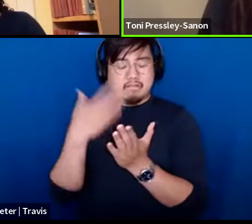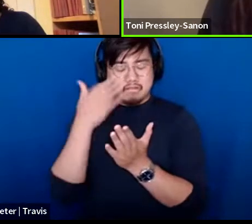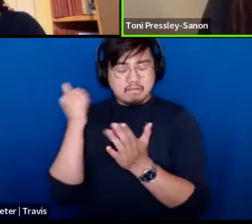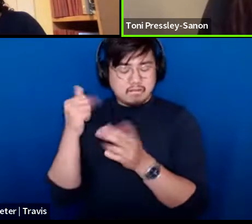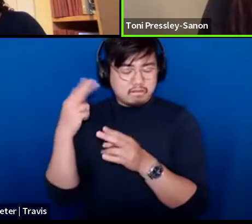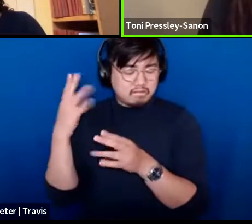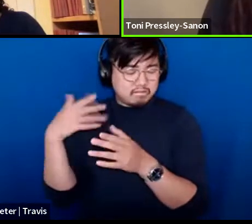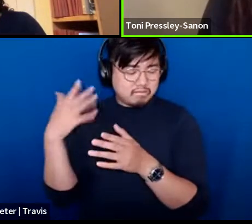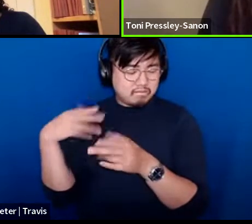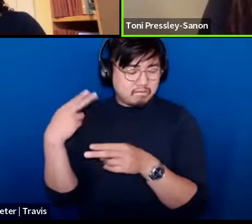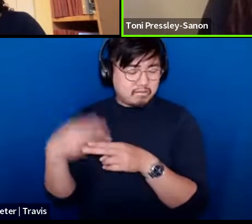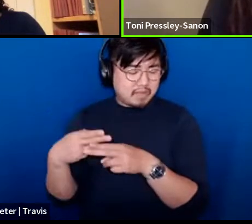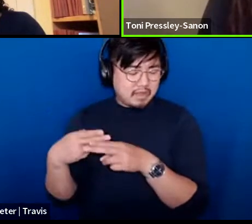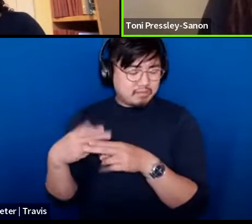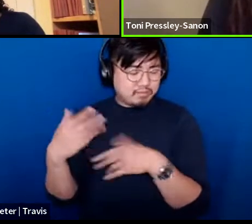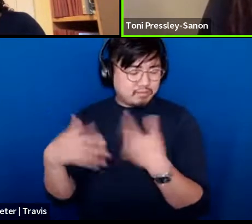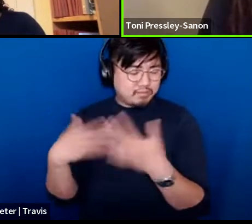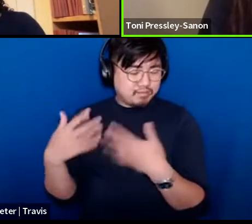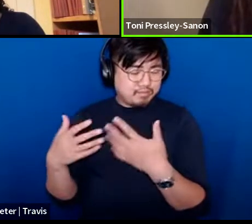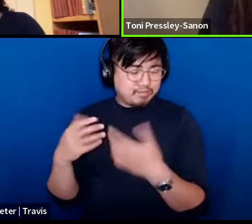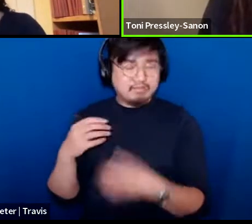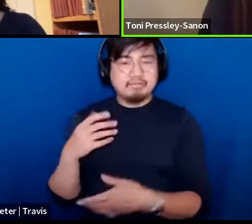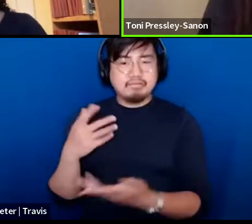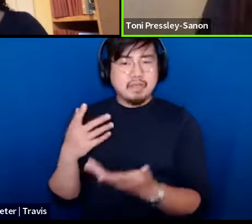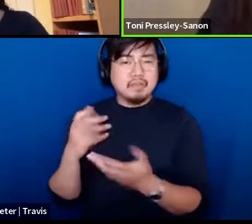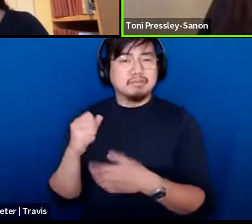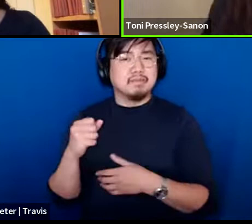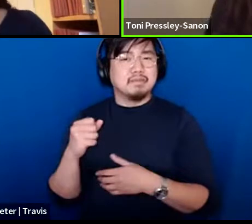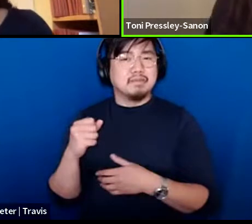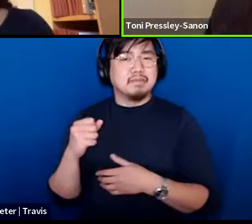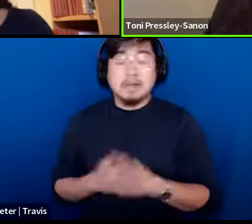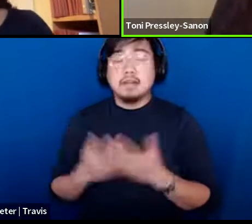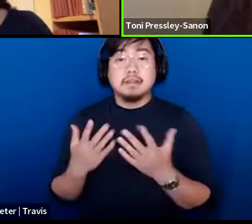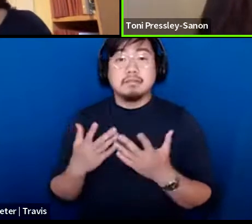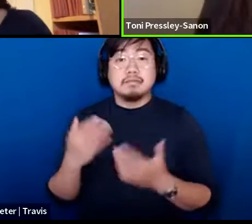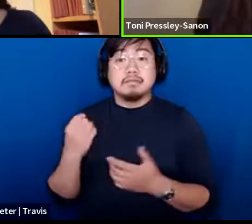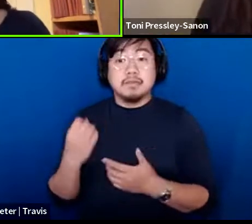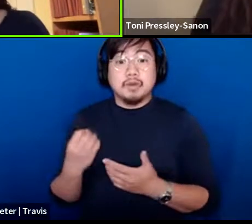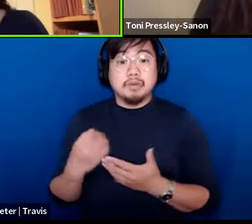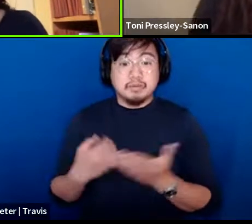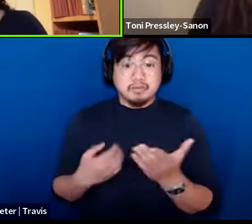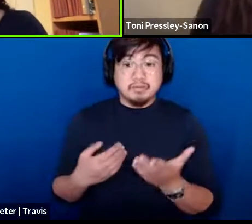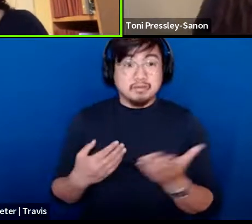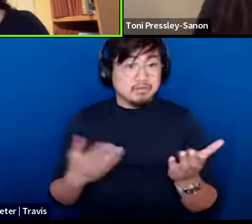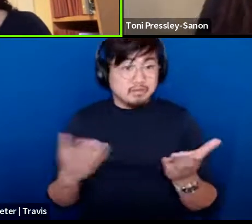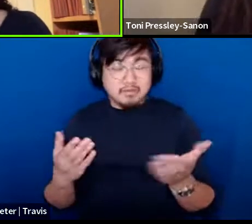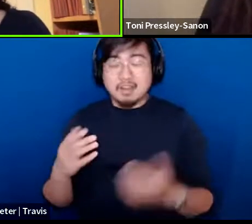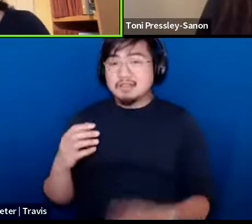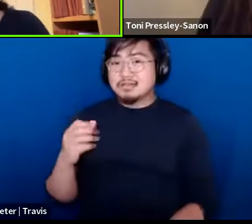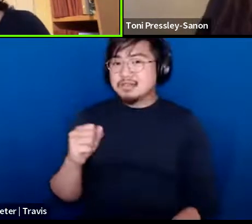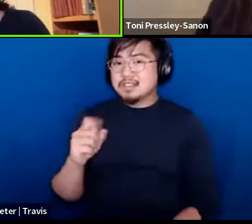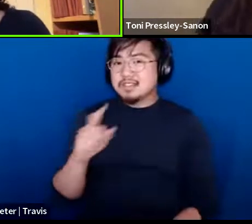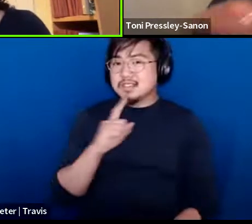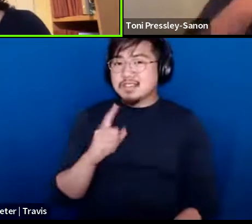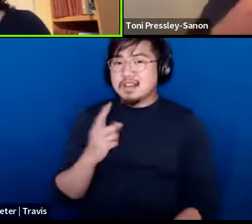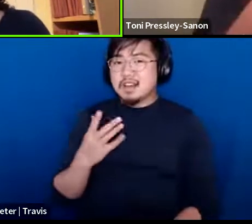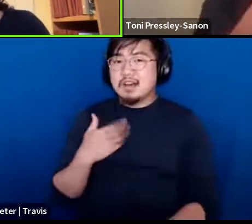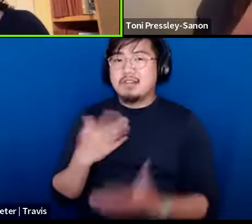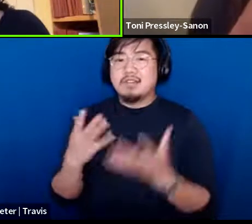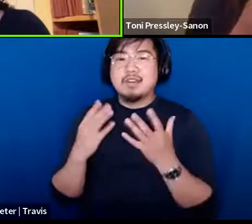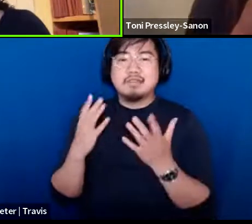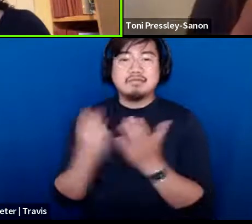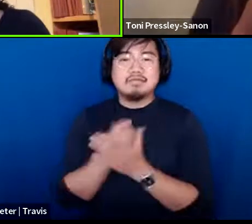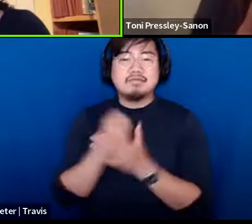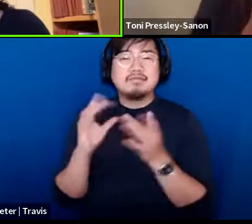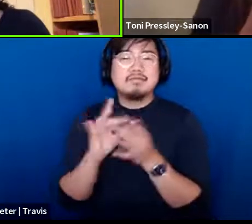I forget the title of it. Yeah. So, go ahead. Oh, I wanted to say one thing, which I think really